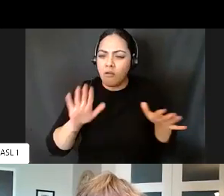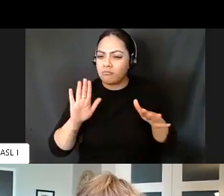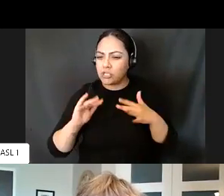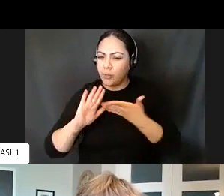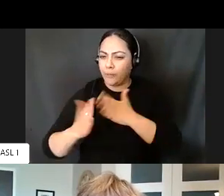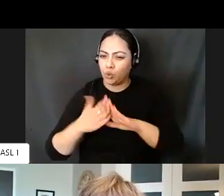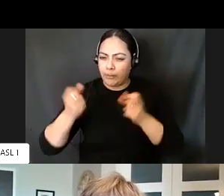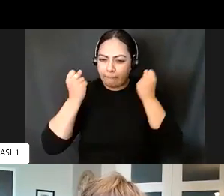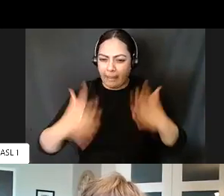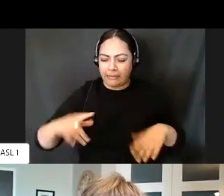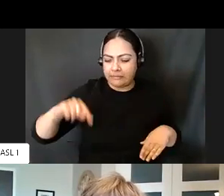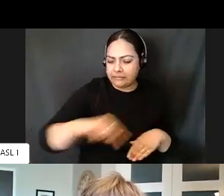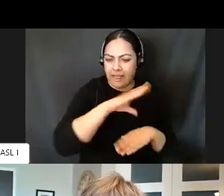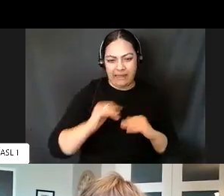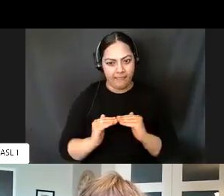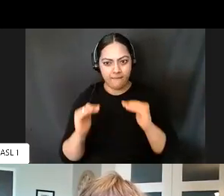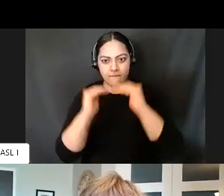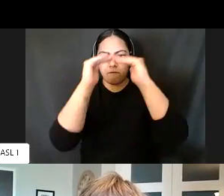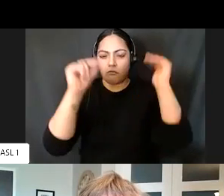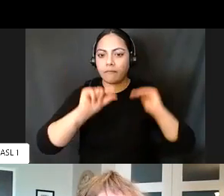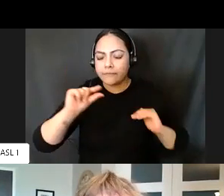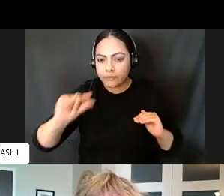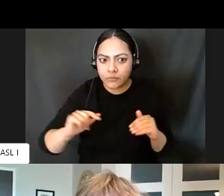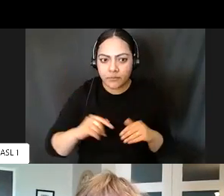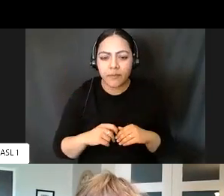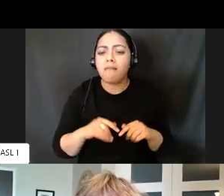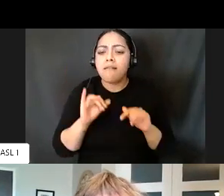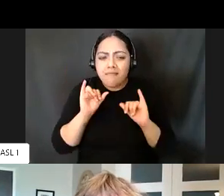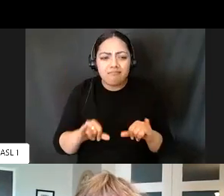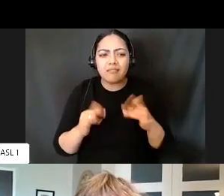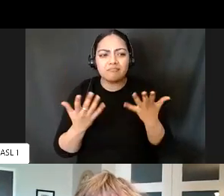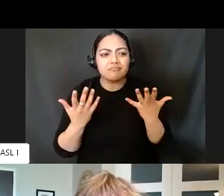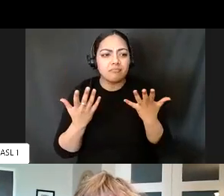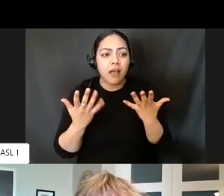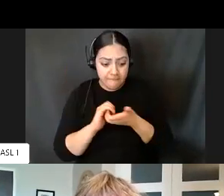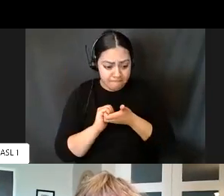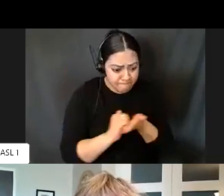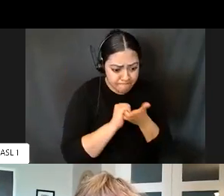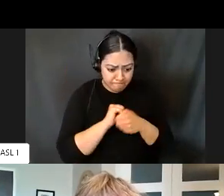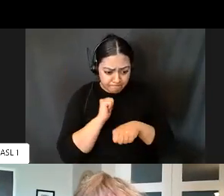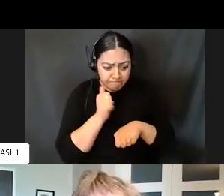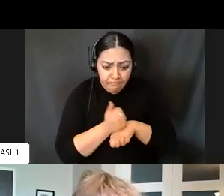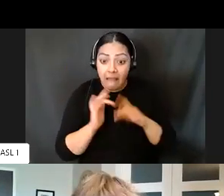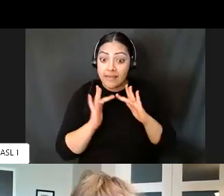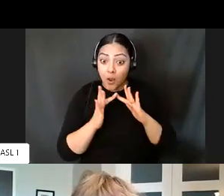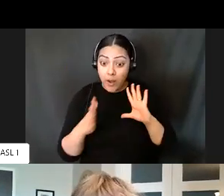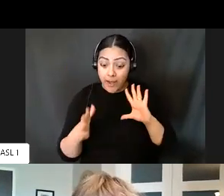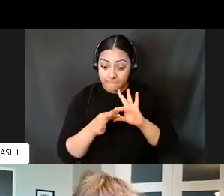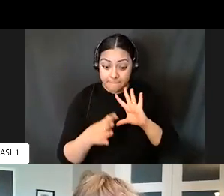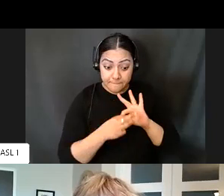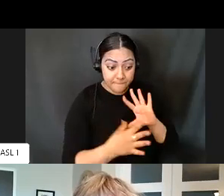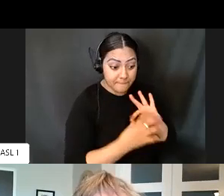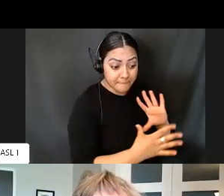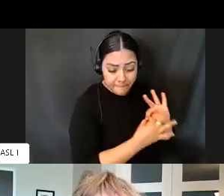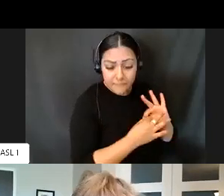at all levels, right? Like, this is a way for clusters of people who are doing this work already across the